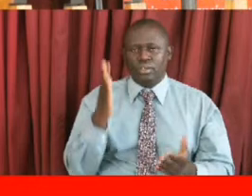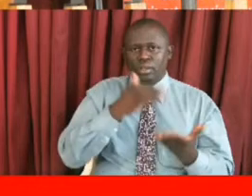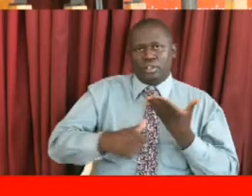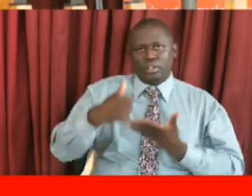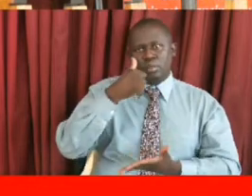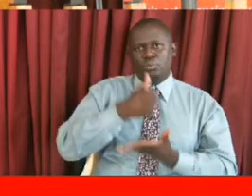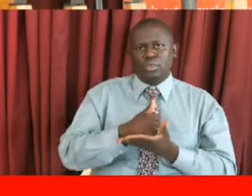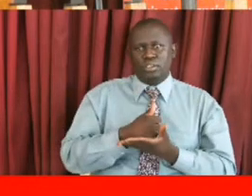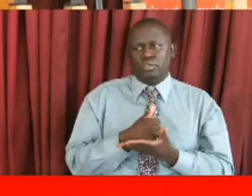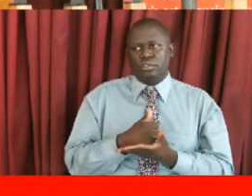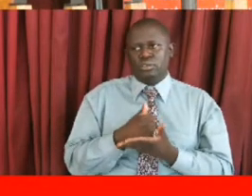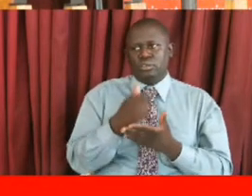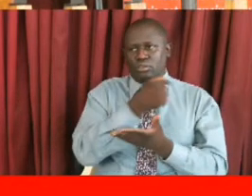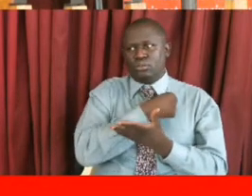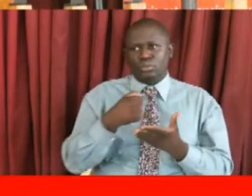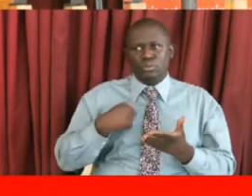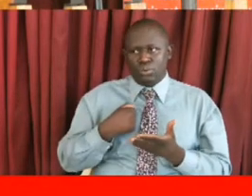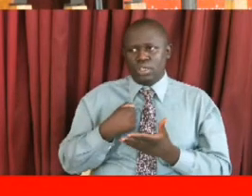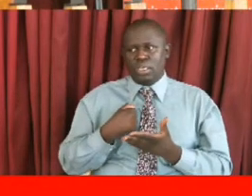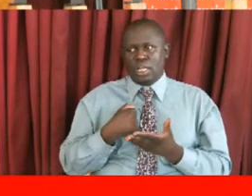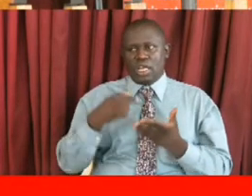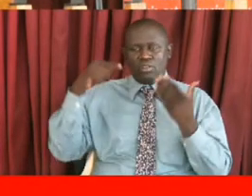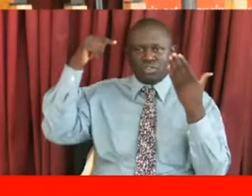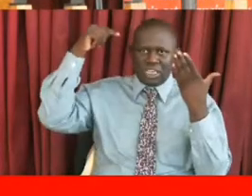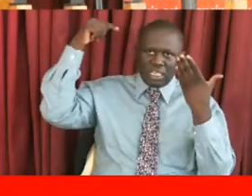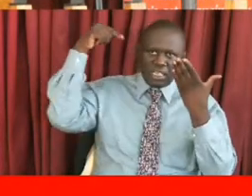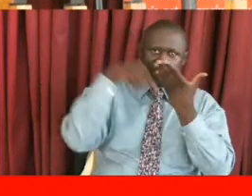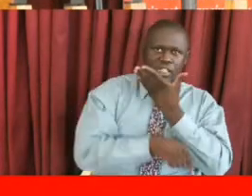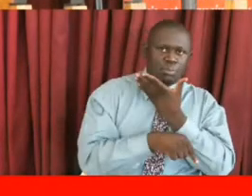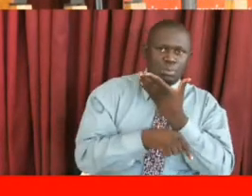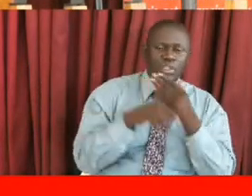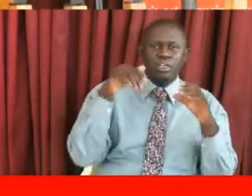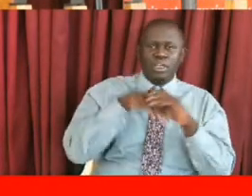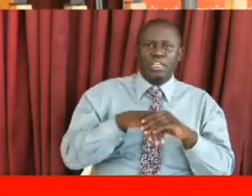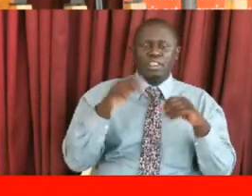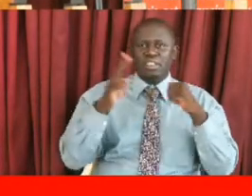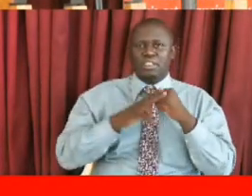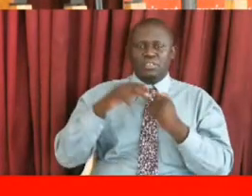amen we are already very deep in the seventh